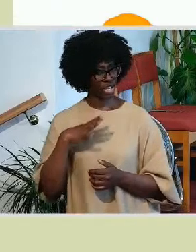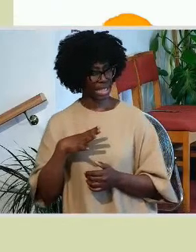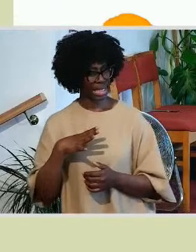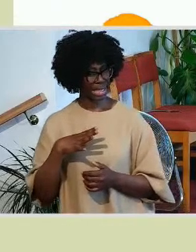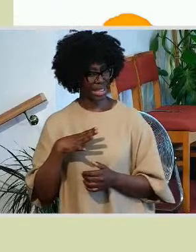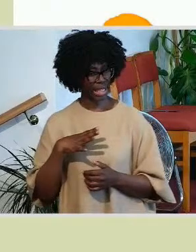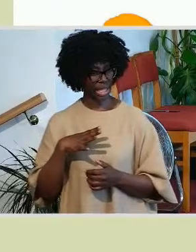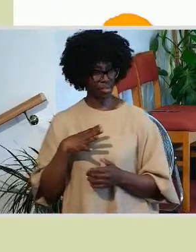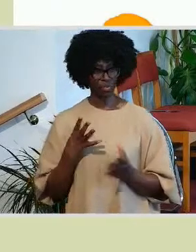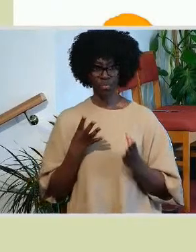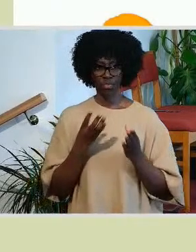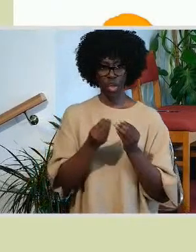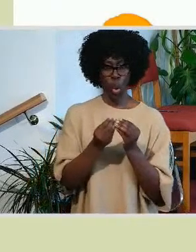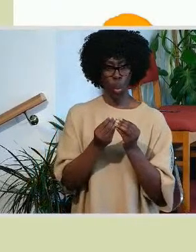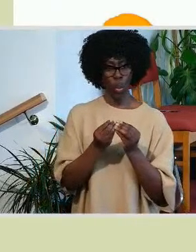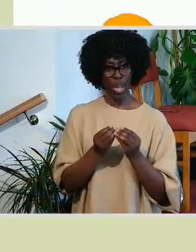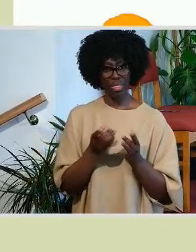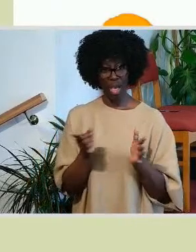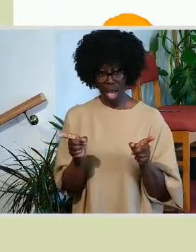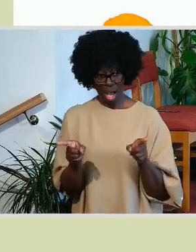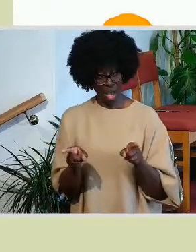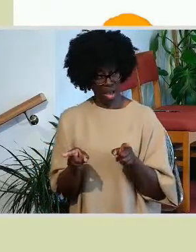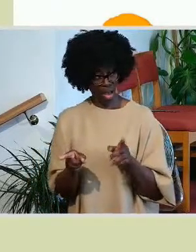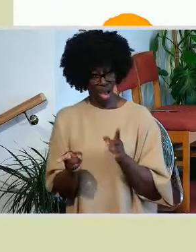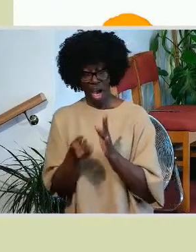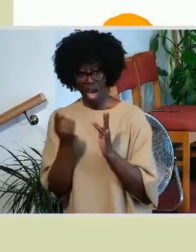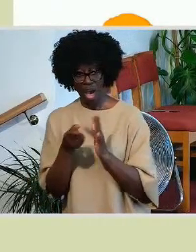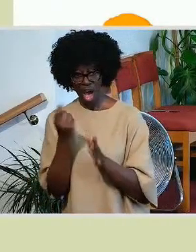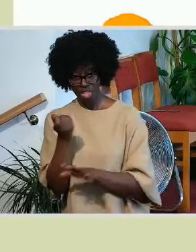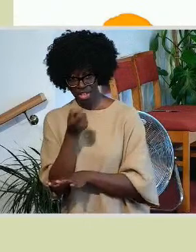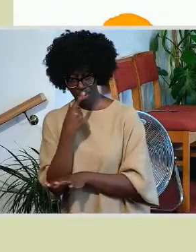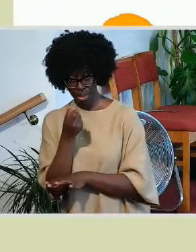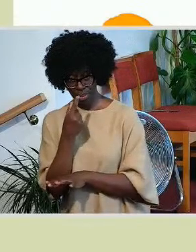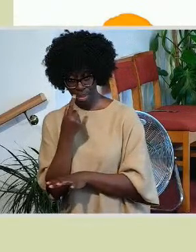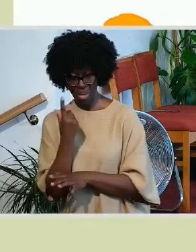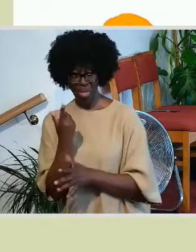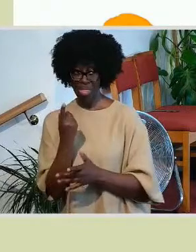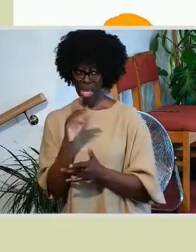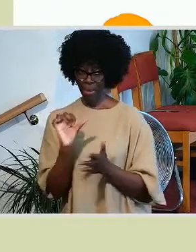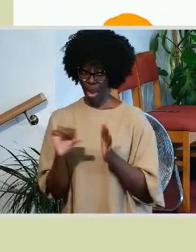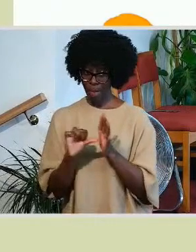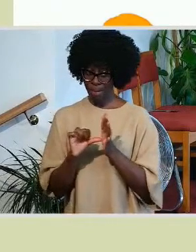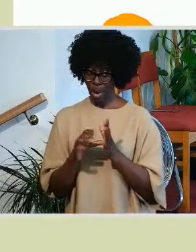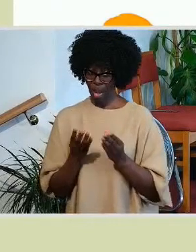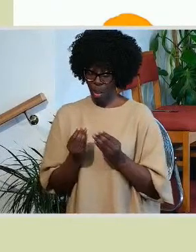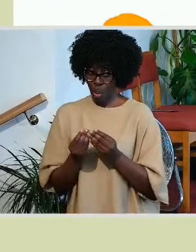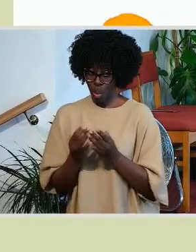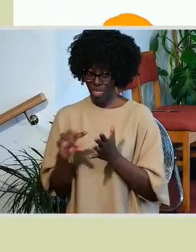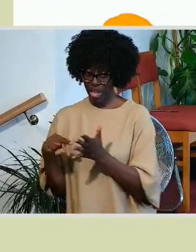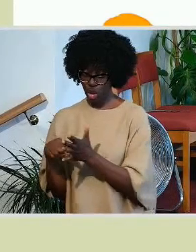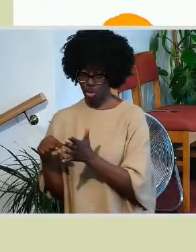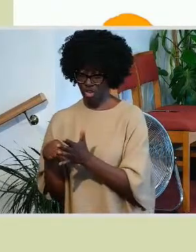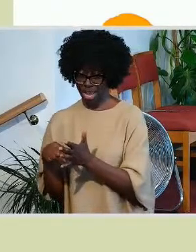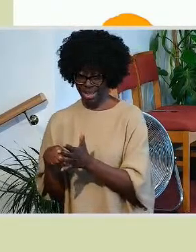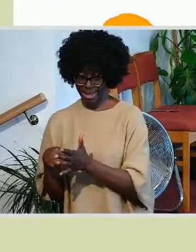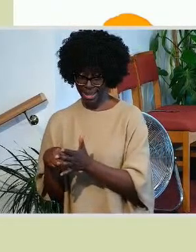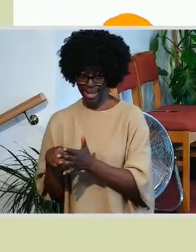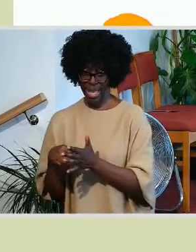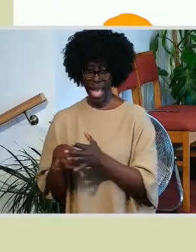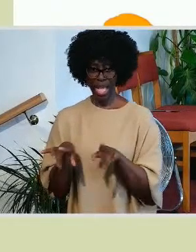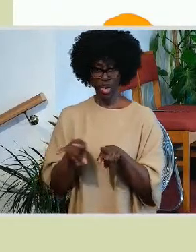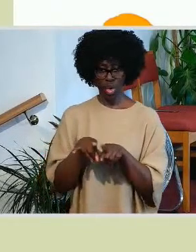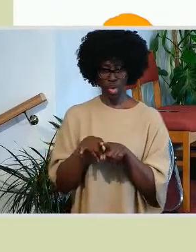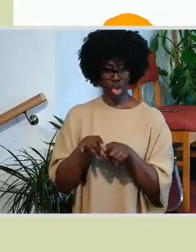thinners, for example, or aspirin, they can interact with turmeric, and it can cause toxicity to the